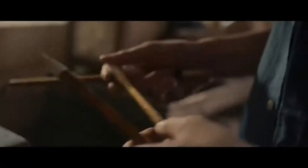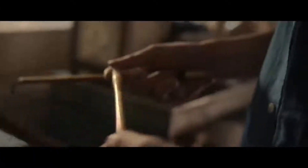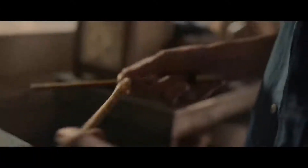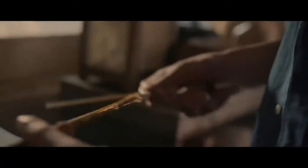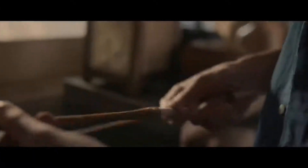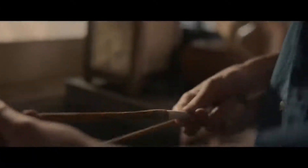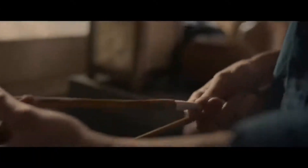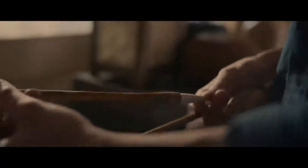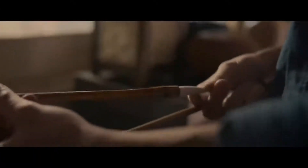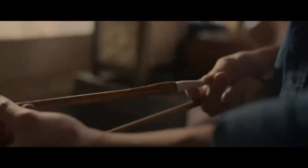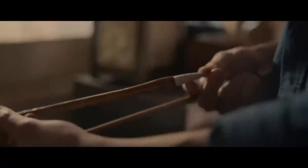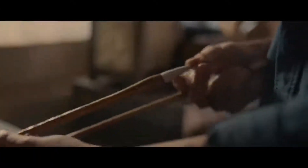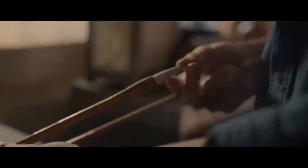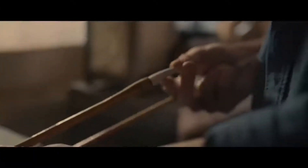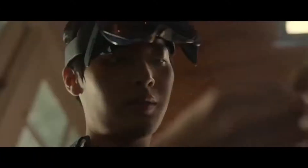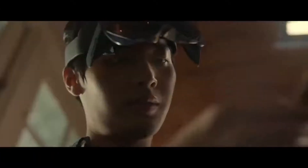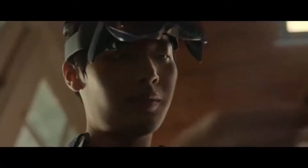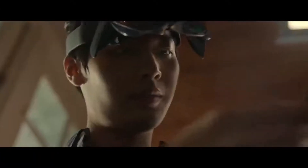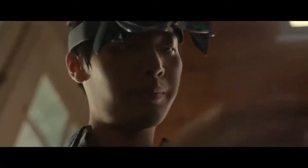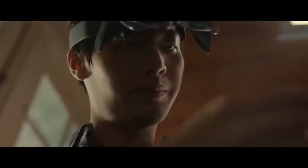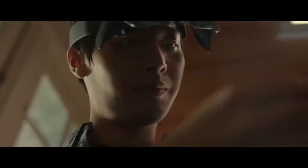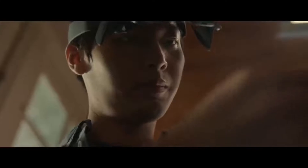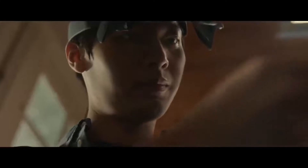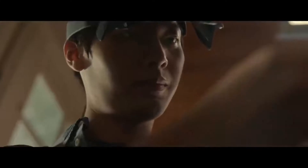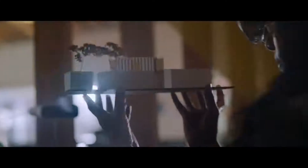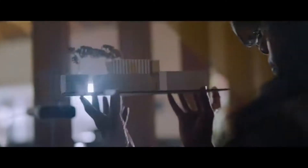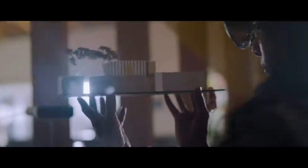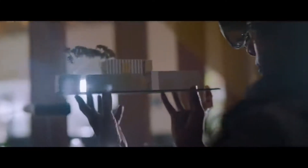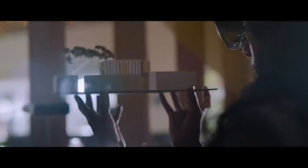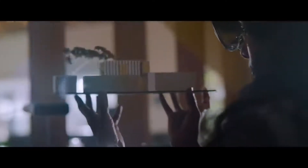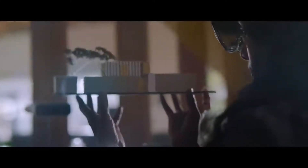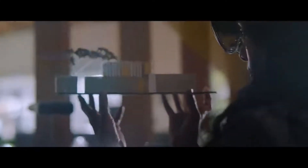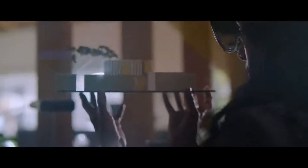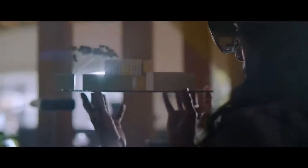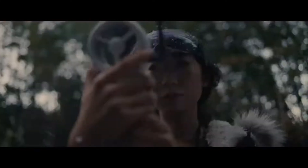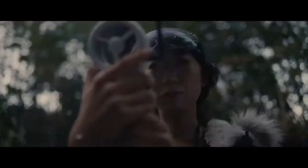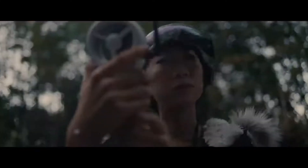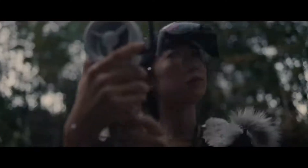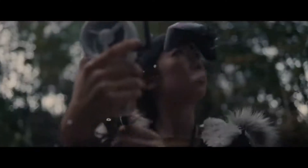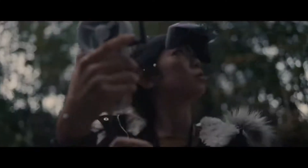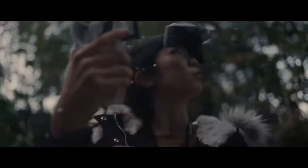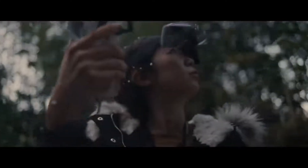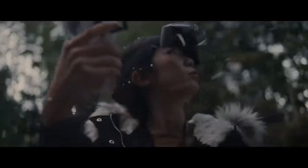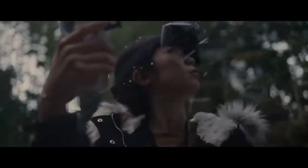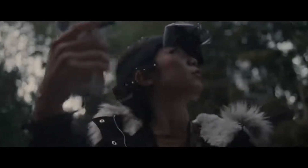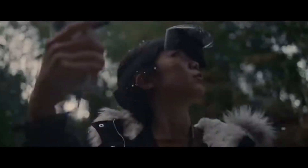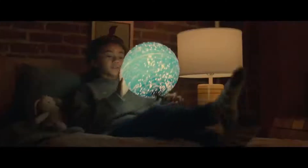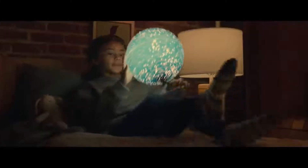It drives us to seek out others who feel the same way.